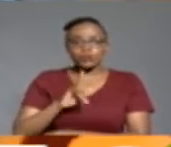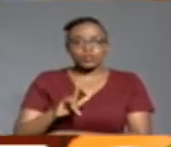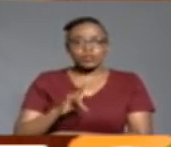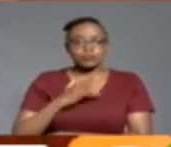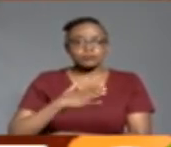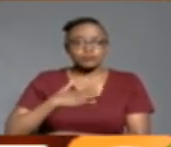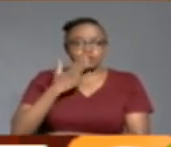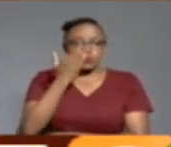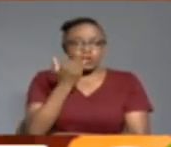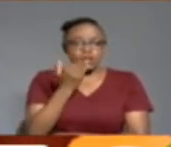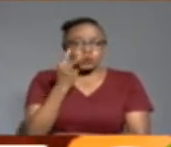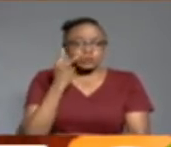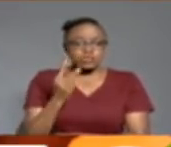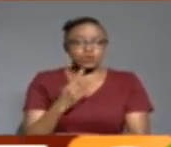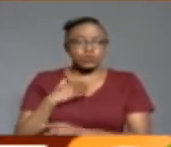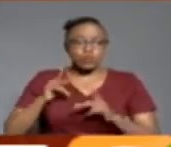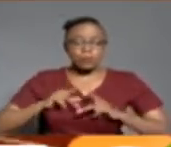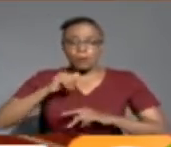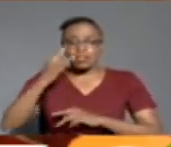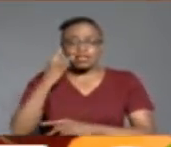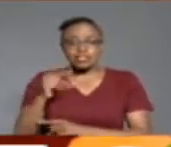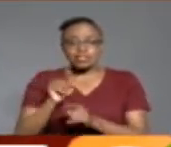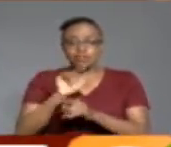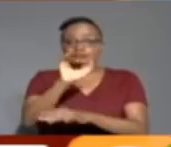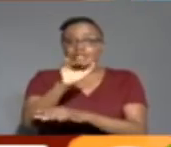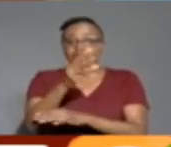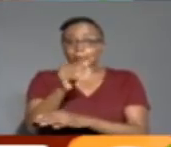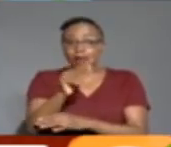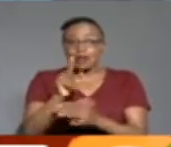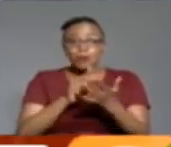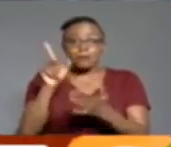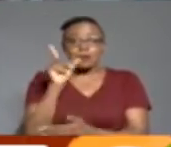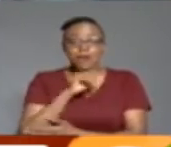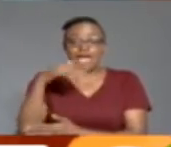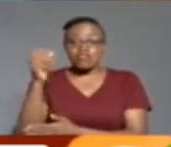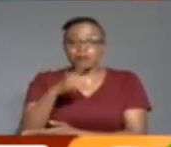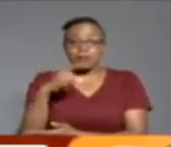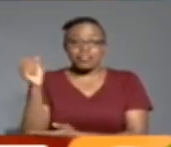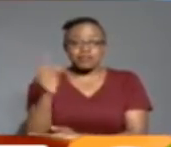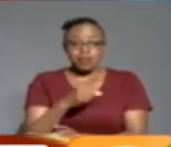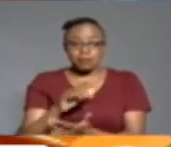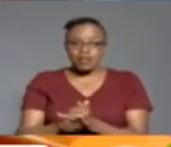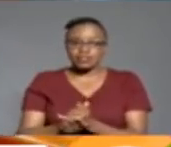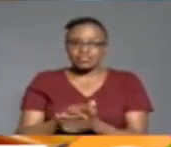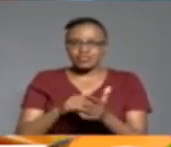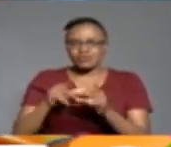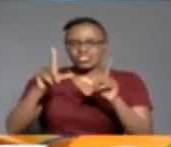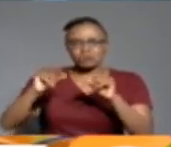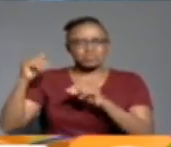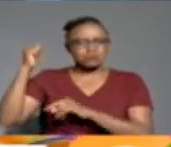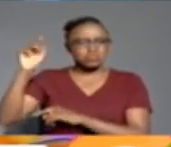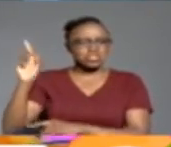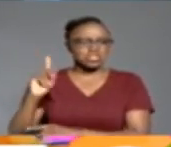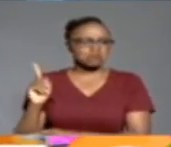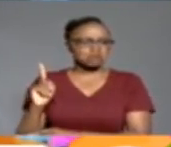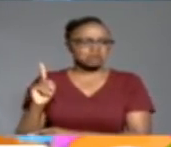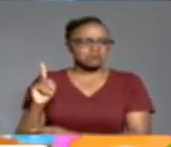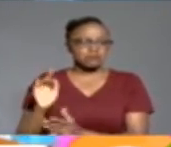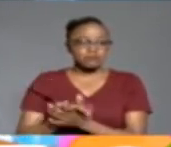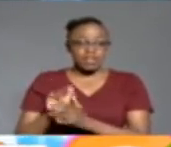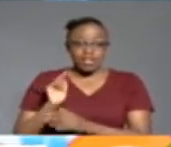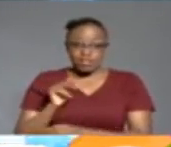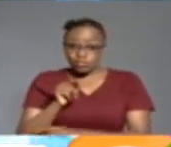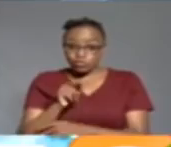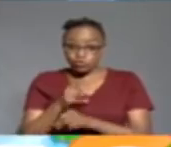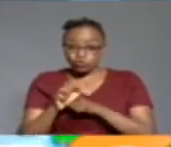You see, you want to be seen by the other people to be asking for their money. We pay every month. Governor, don't play cheap politics. Governor, you shall not